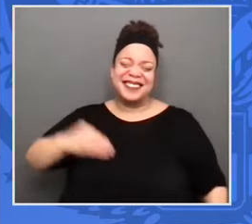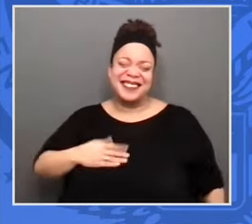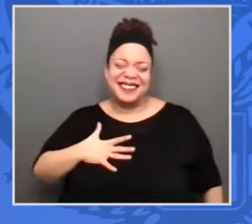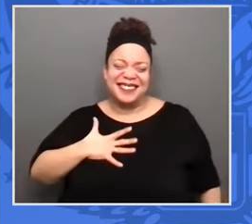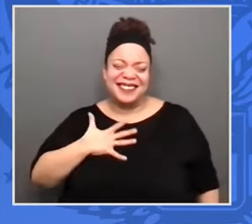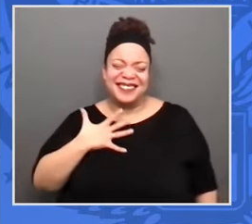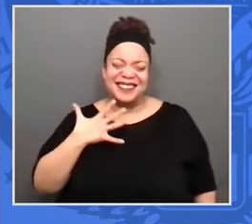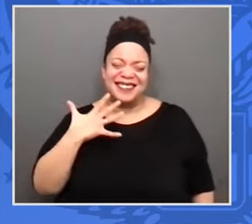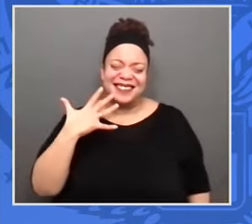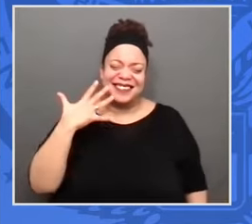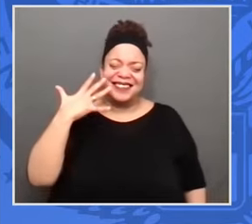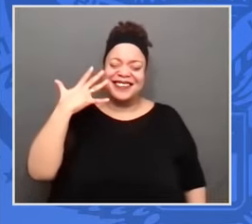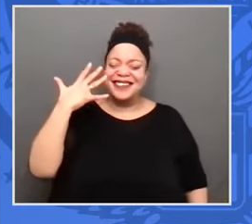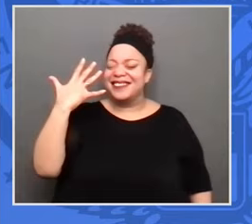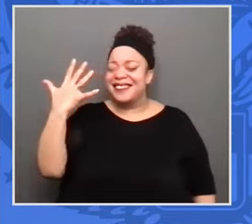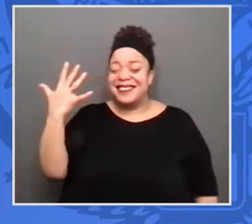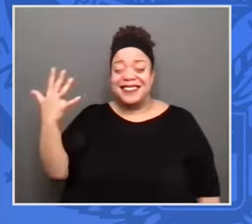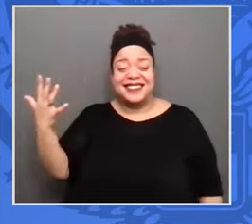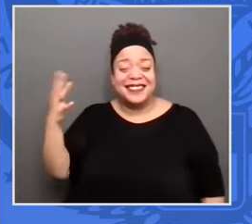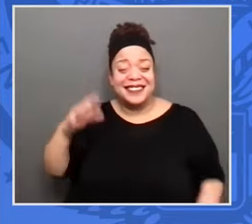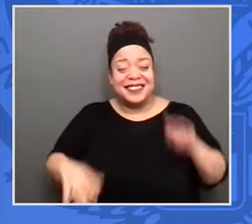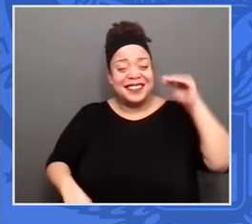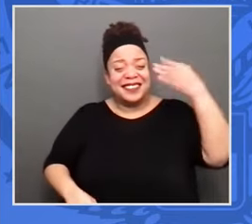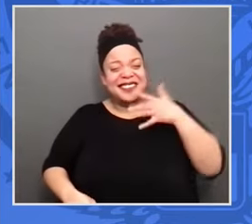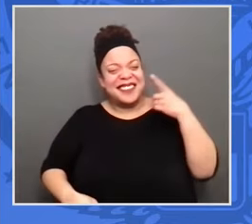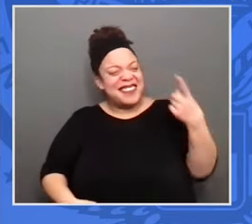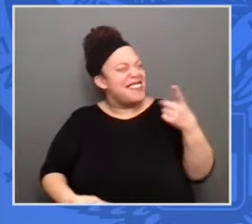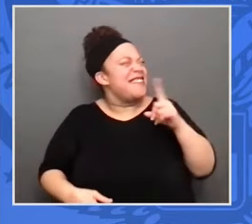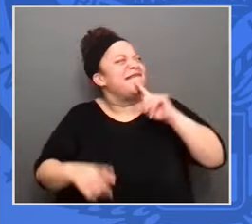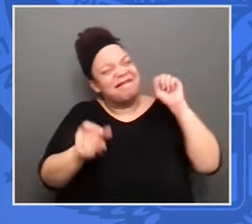you know how I feel.